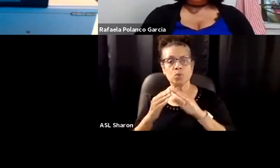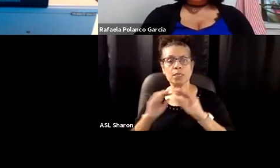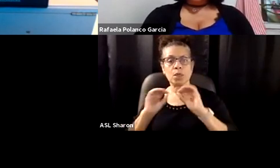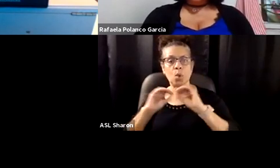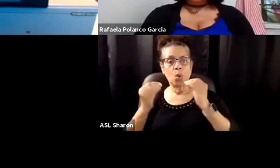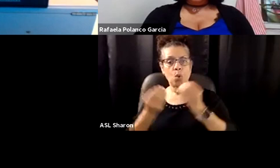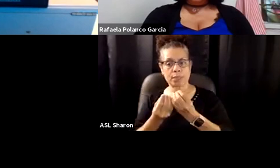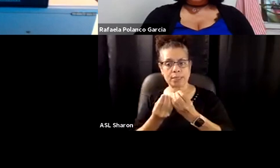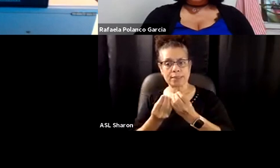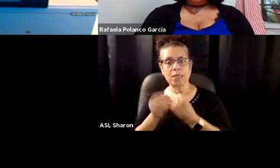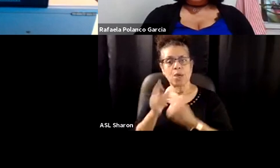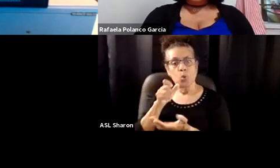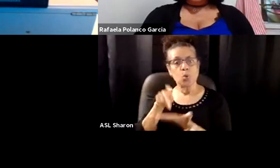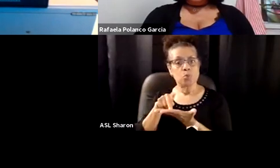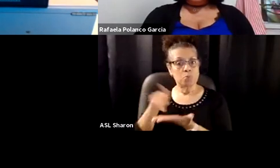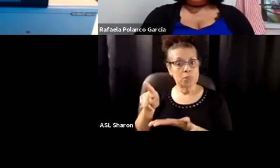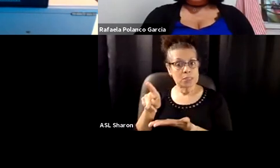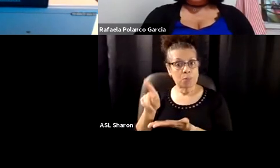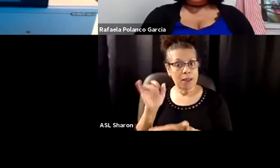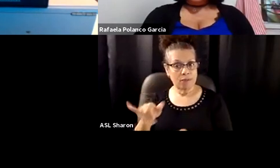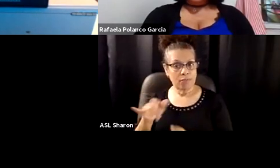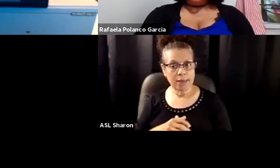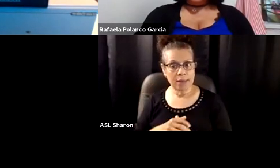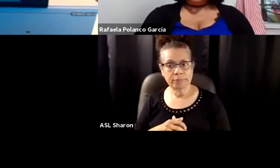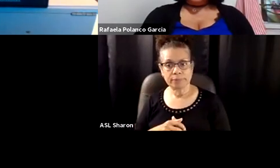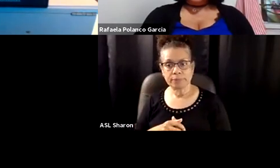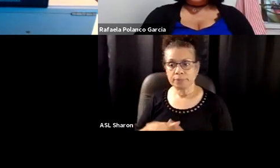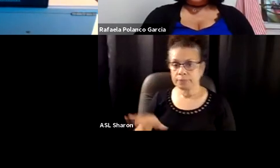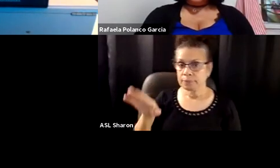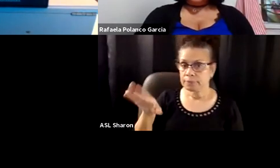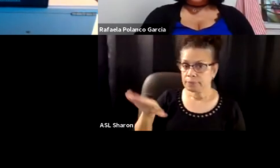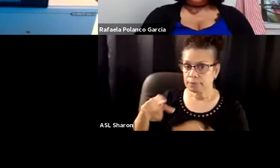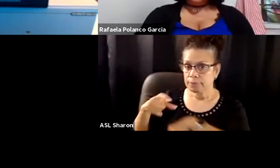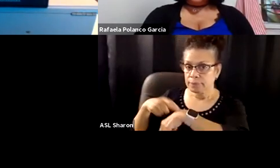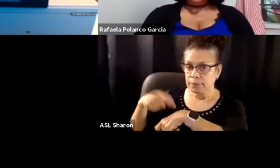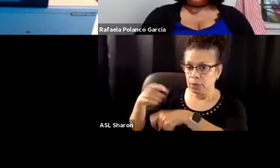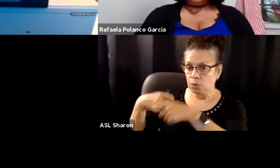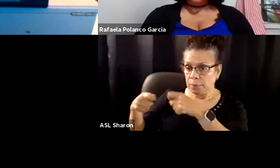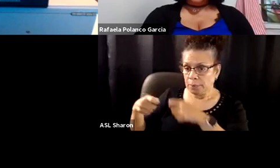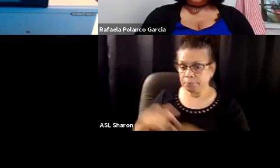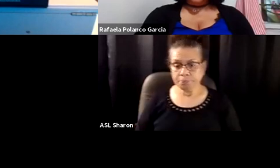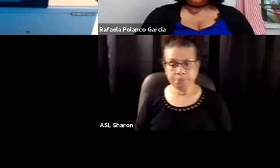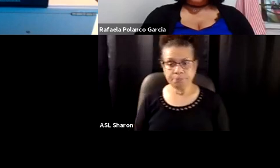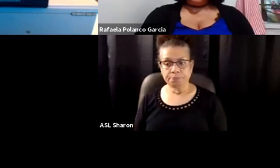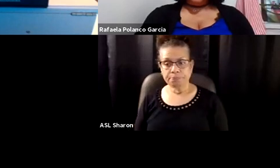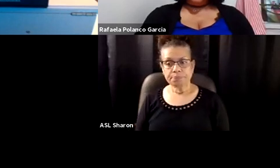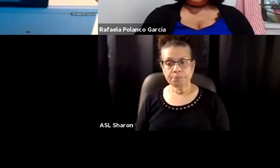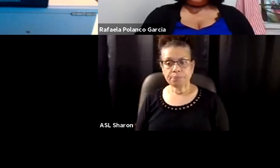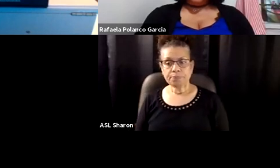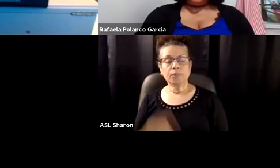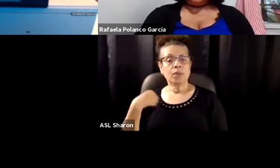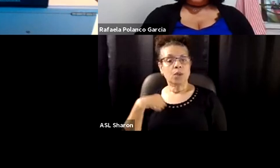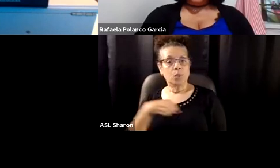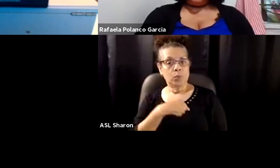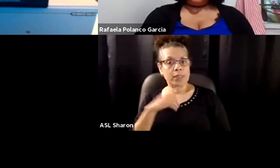who was paid um we have dr mays rusteen if you could please wrap up your comments thank you we have